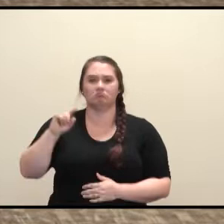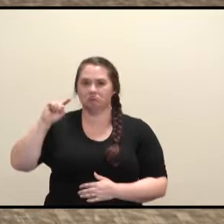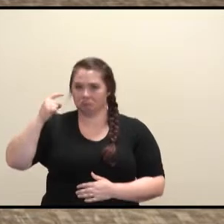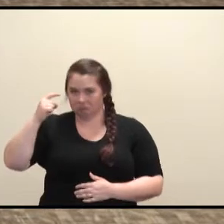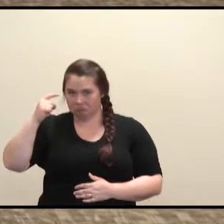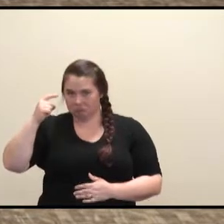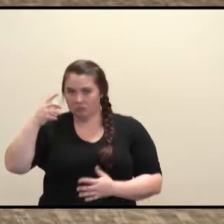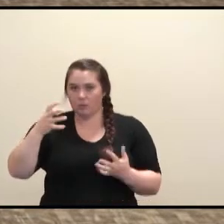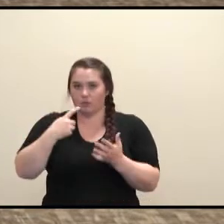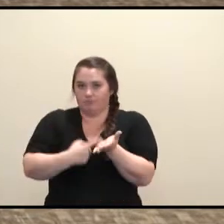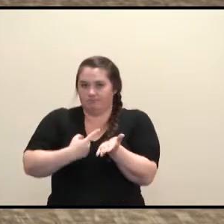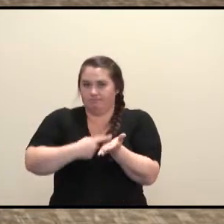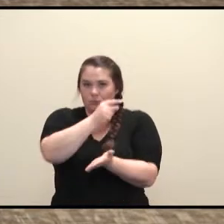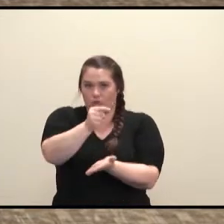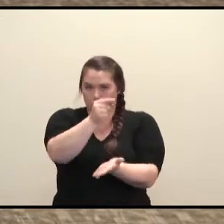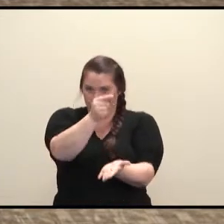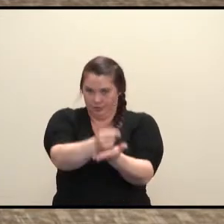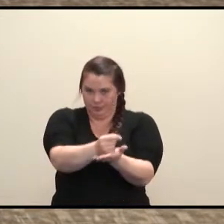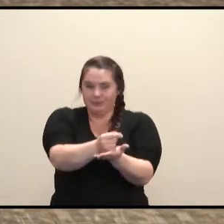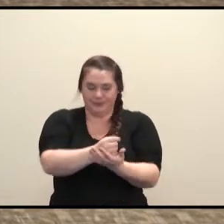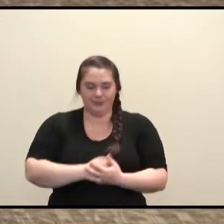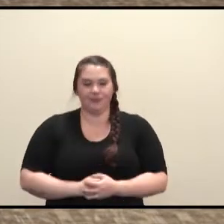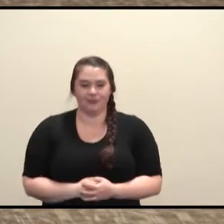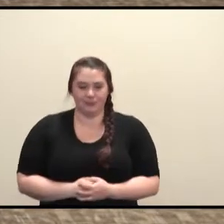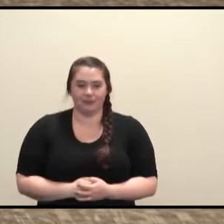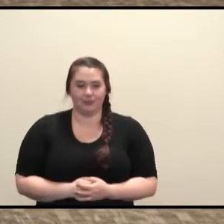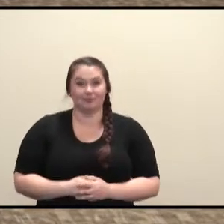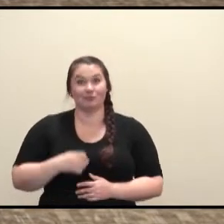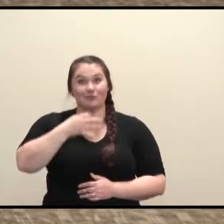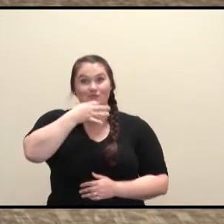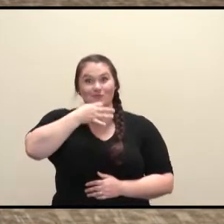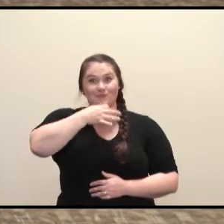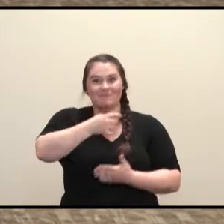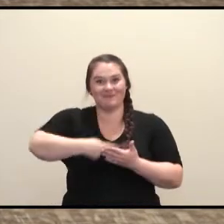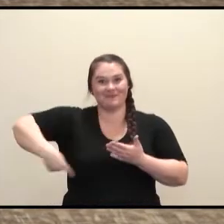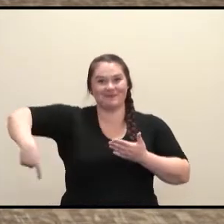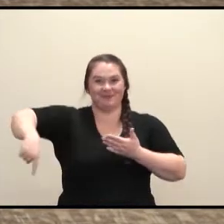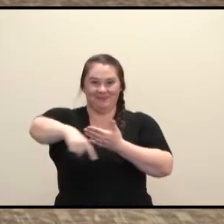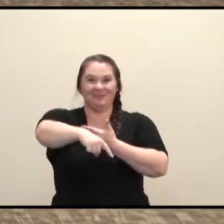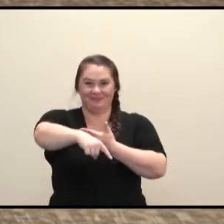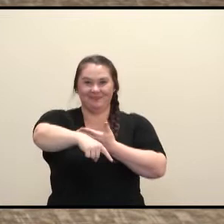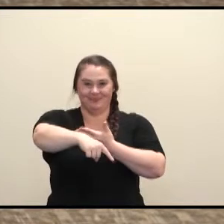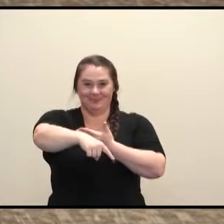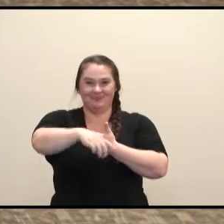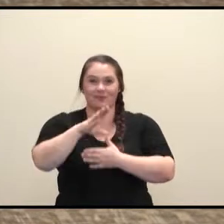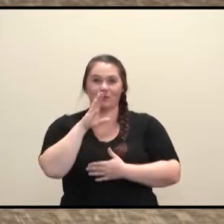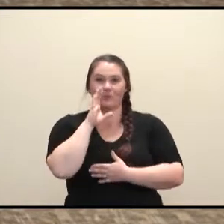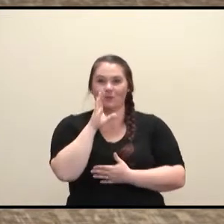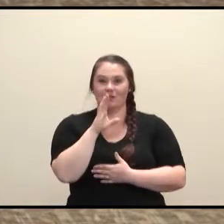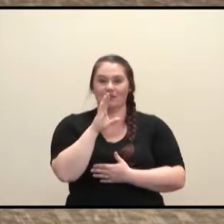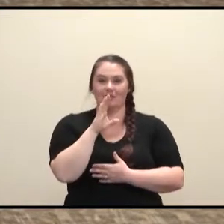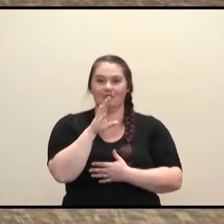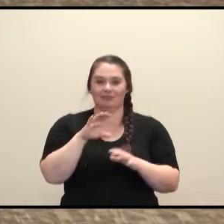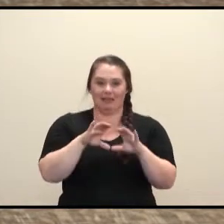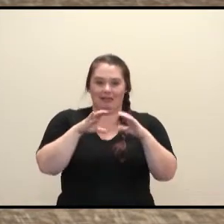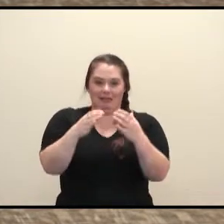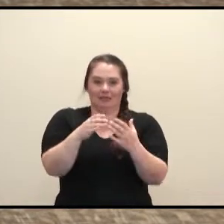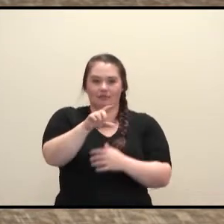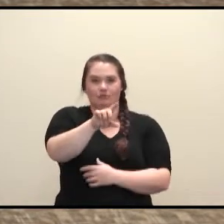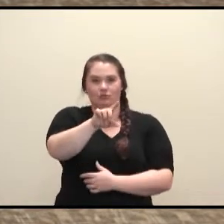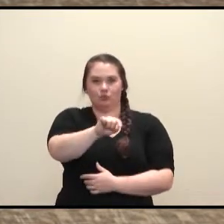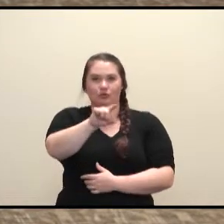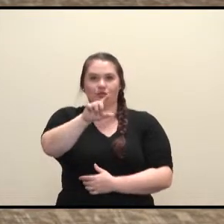little bit about graduation. So in just 1 week, we'll be graduating students from the class of